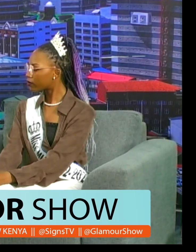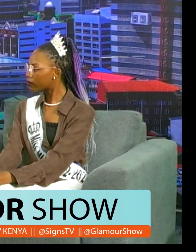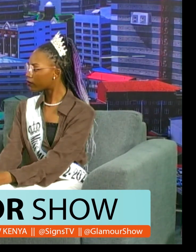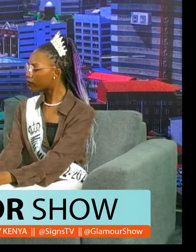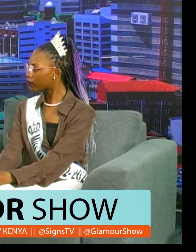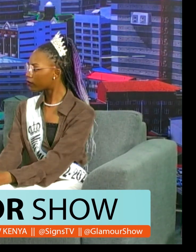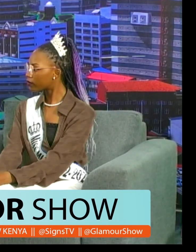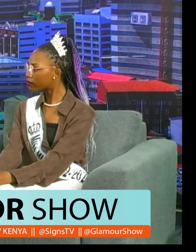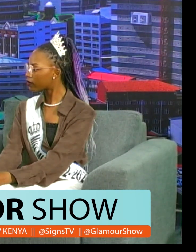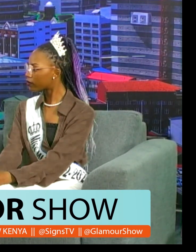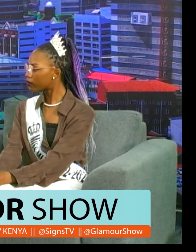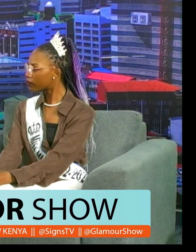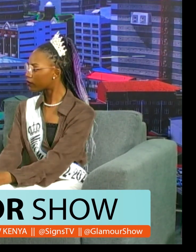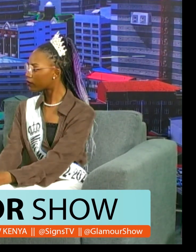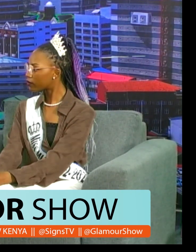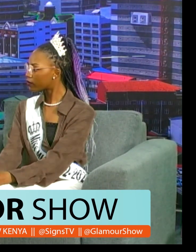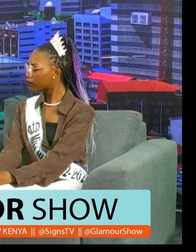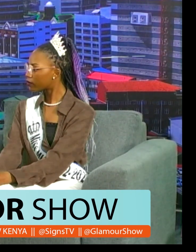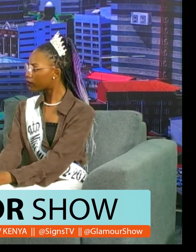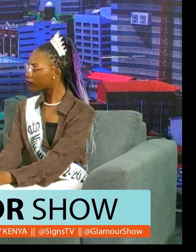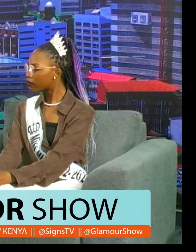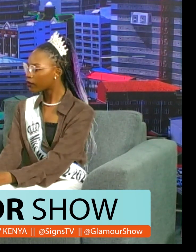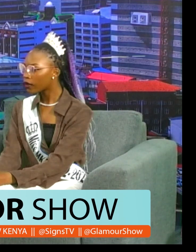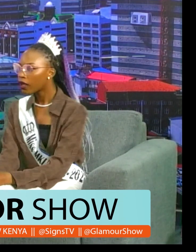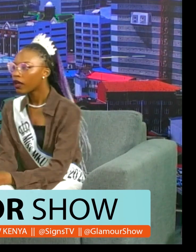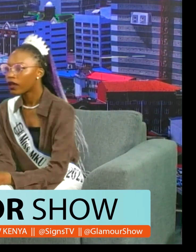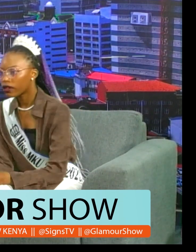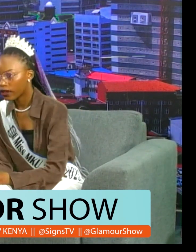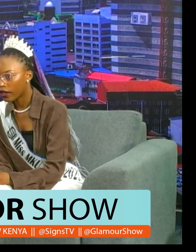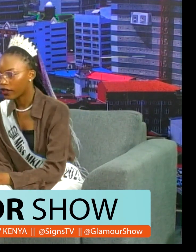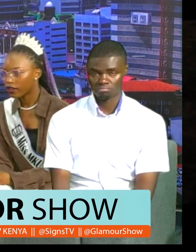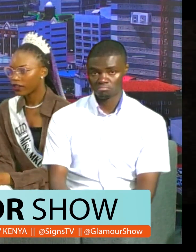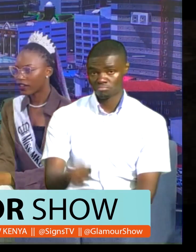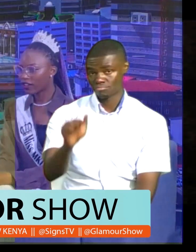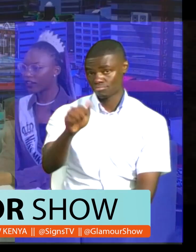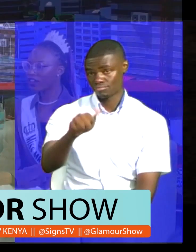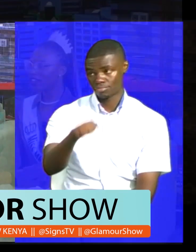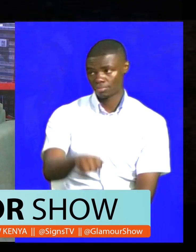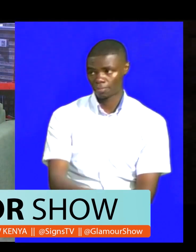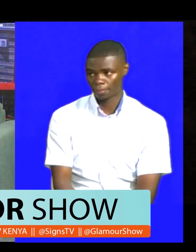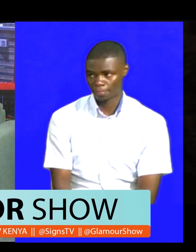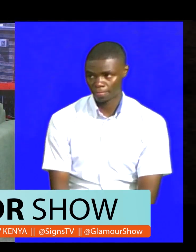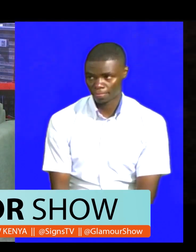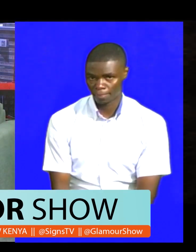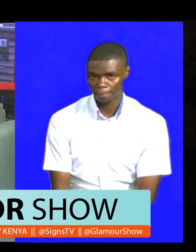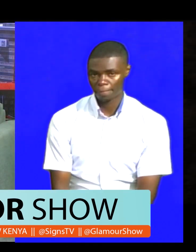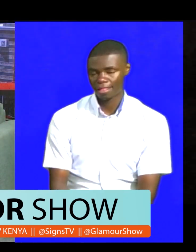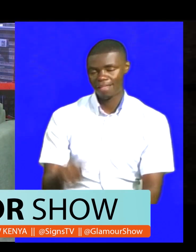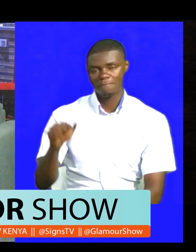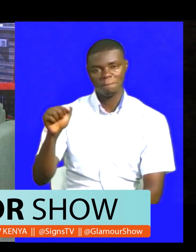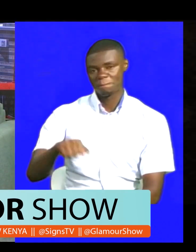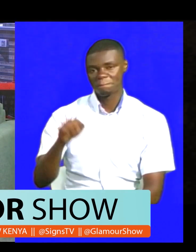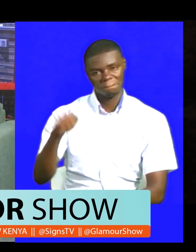Is it possible a deaf person to learn and understand quickly? Yeah. It's very